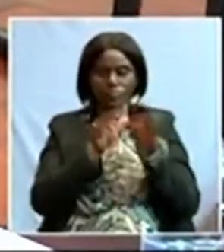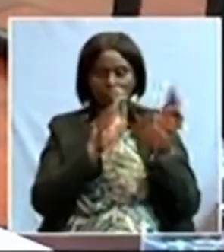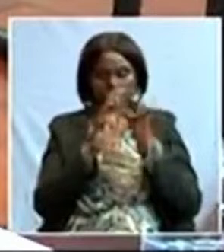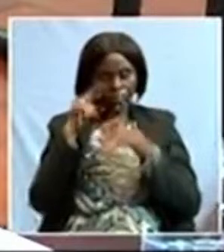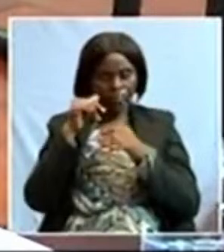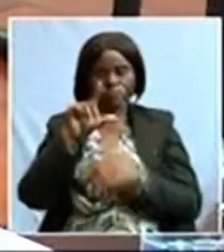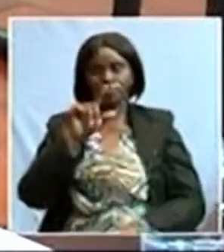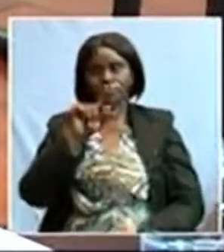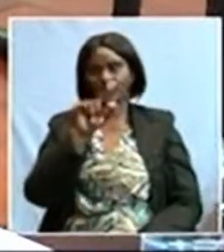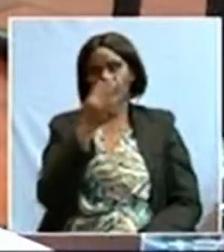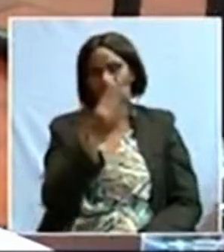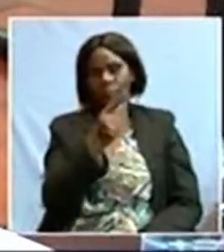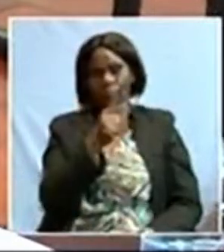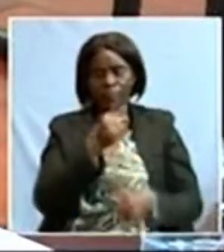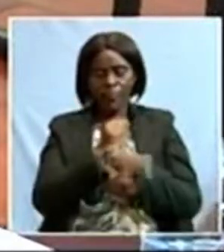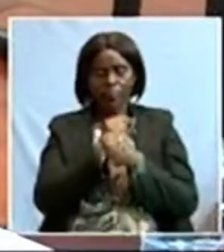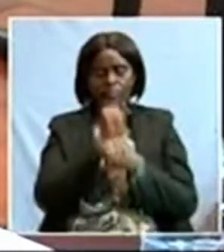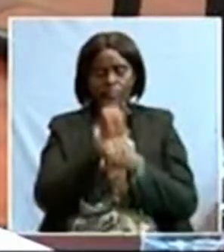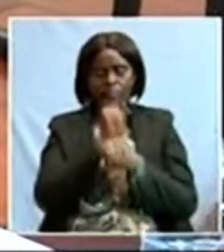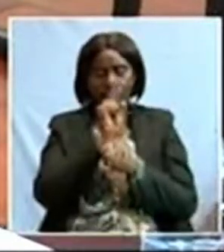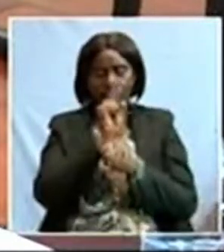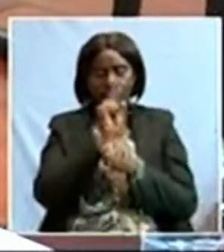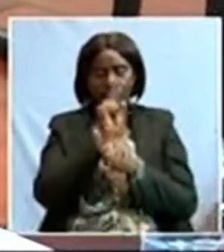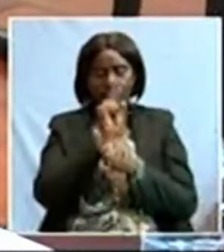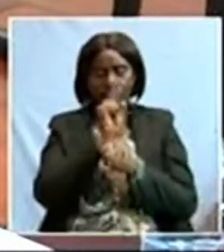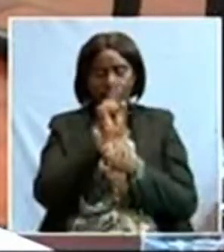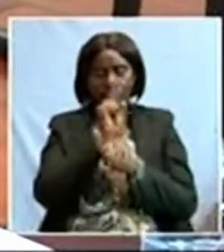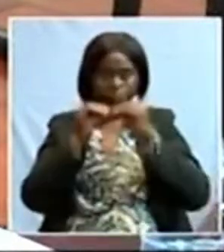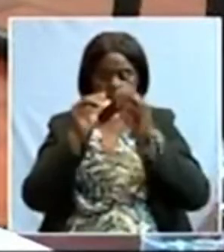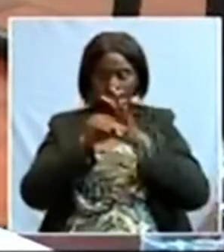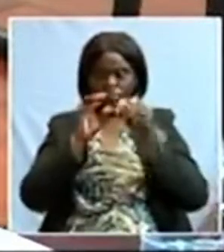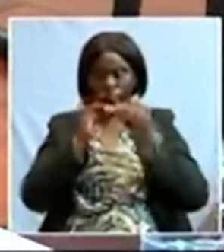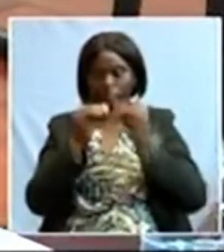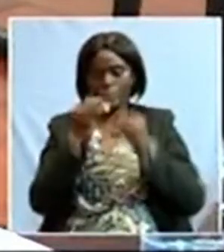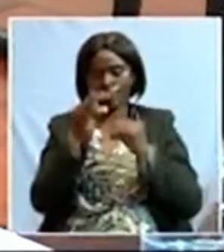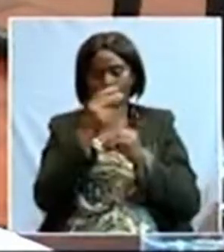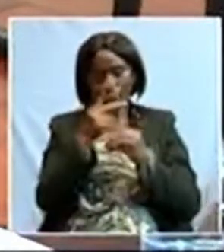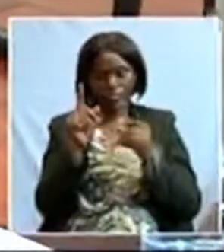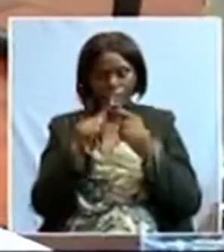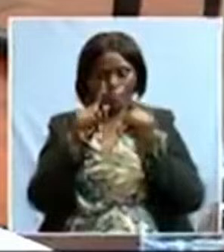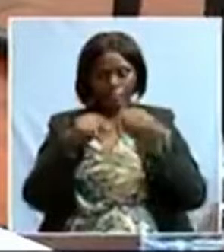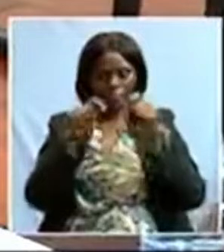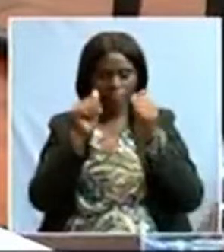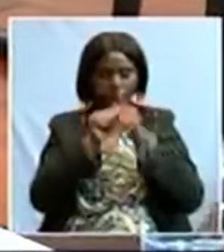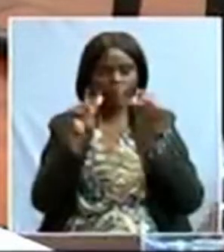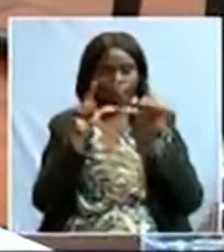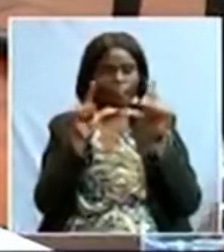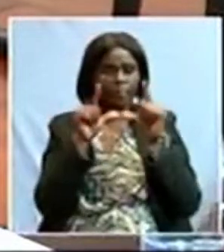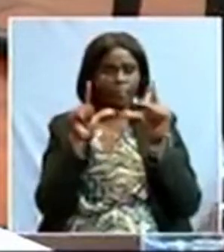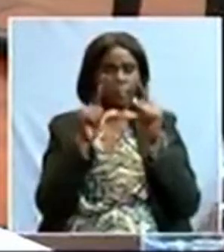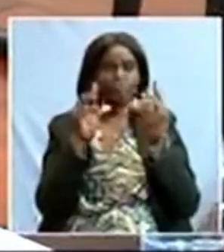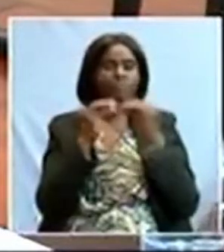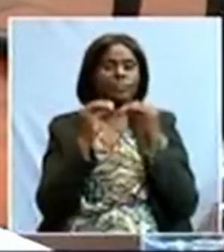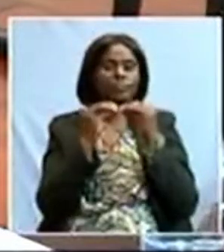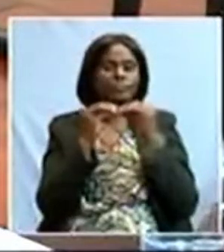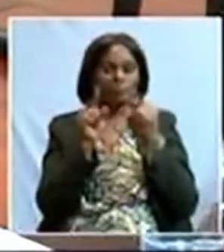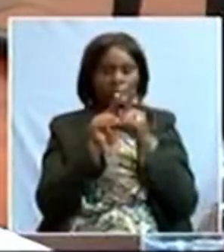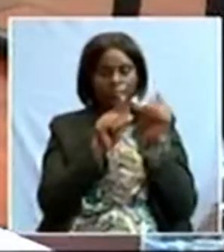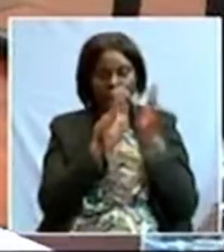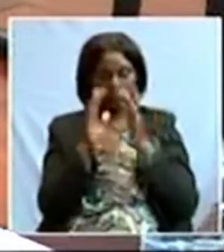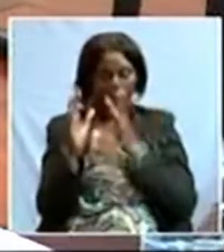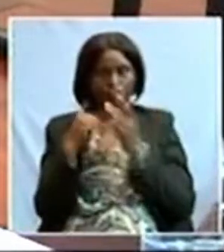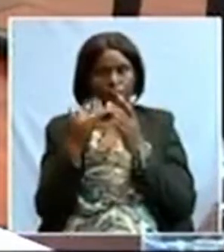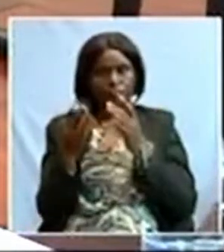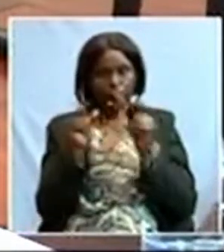for 2024 ensured adjustment in the number of properties to be issued with occupants licenses. Remedial